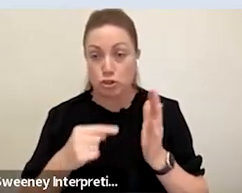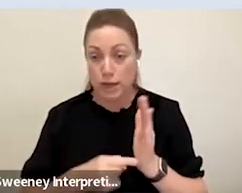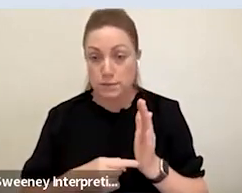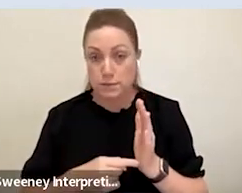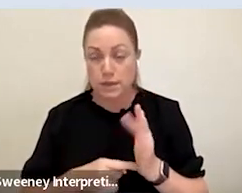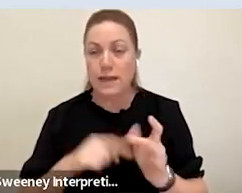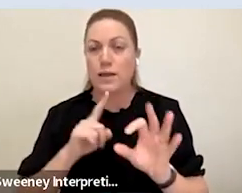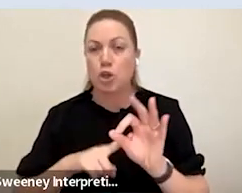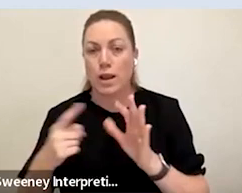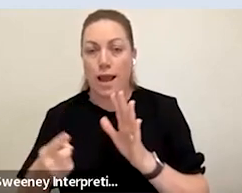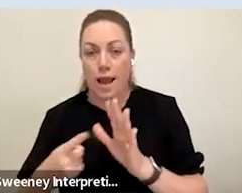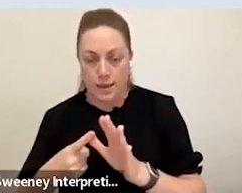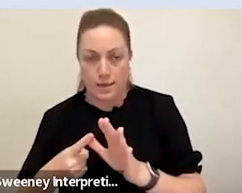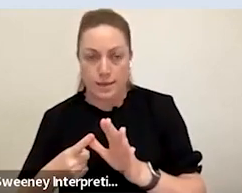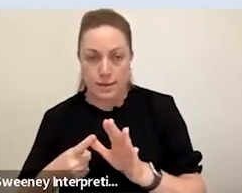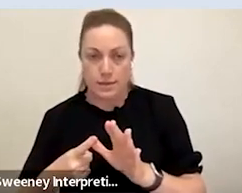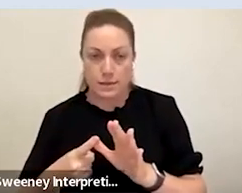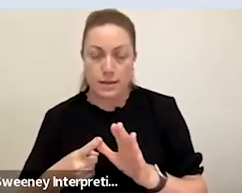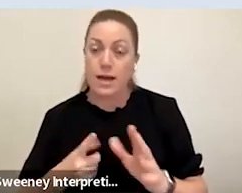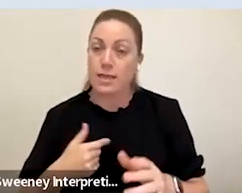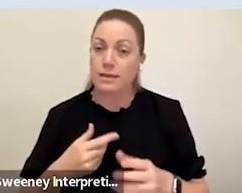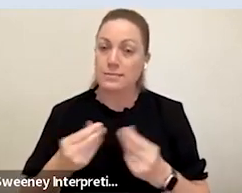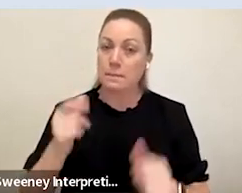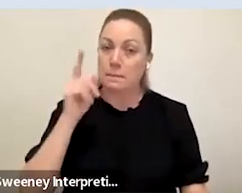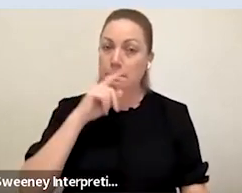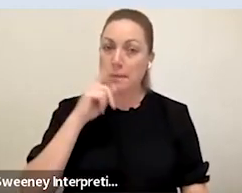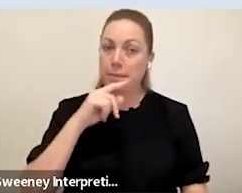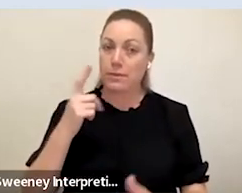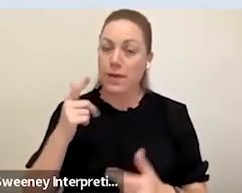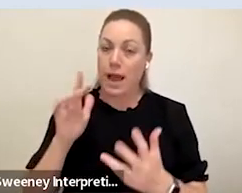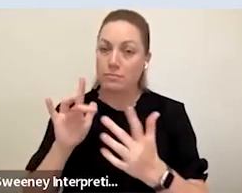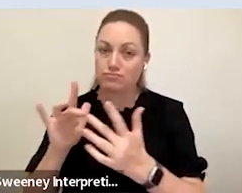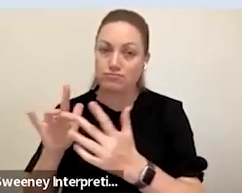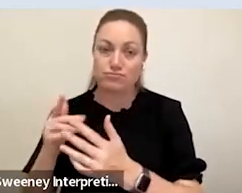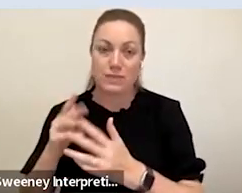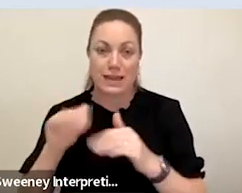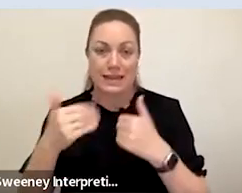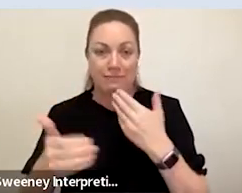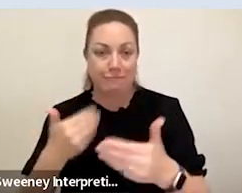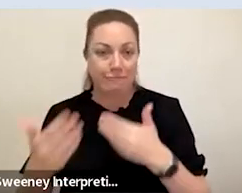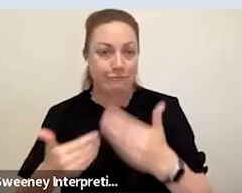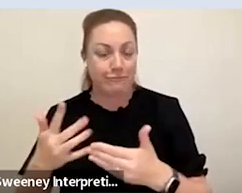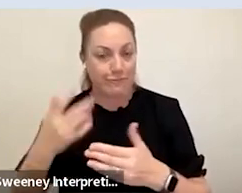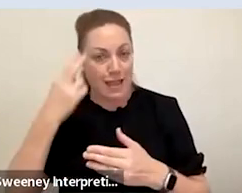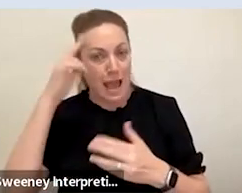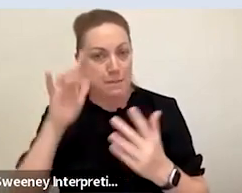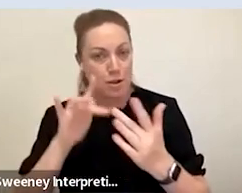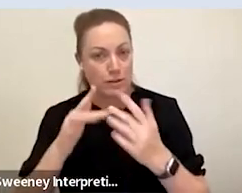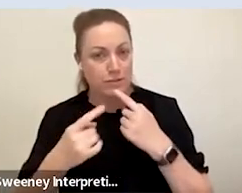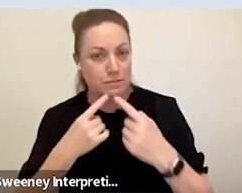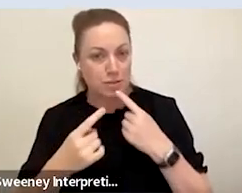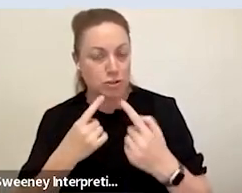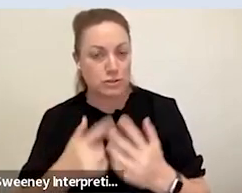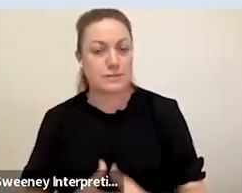out. So I think in the chat, a few people have suggested contacts for you. So I'm going to skip